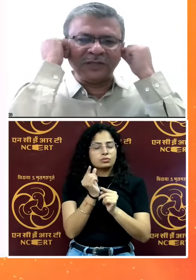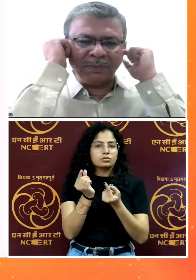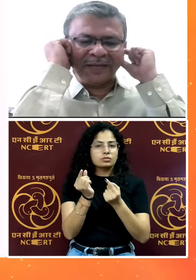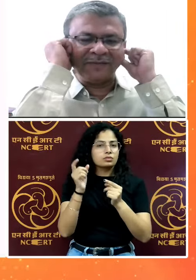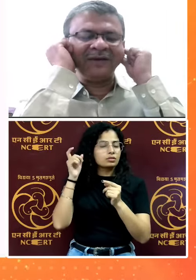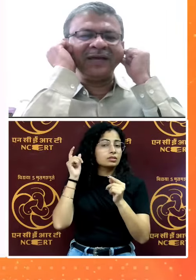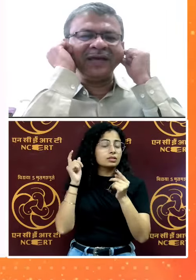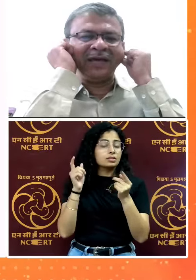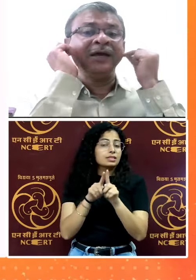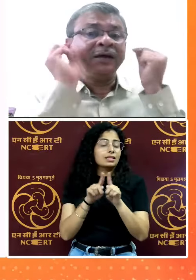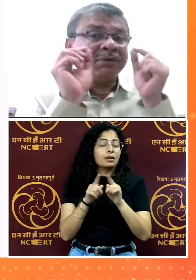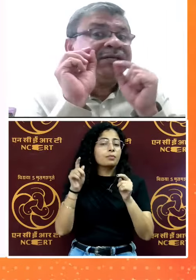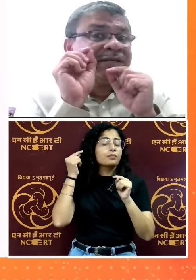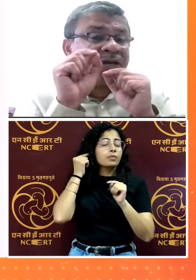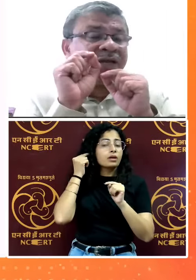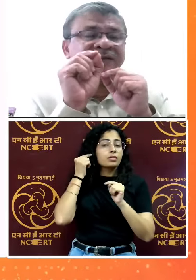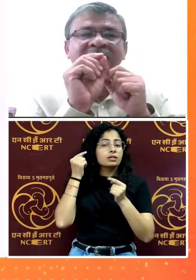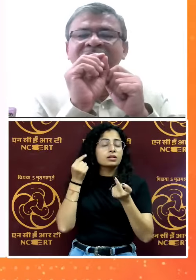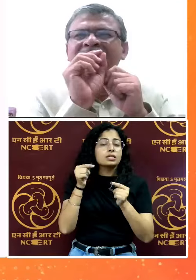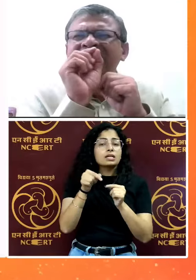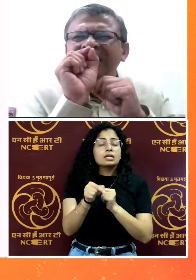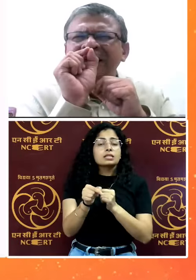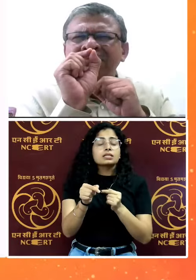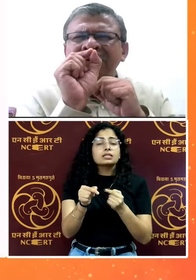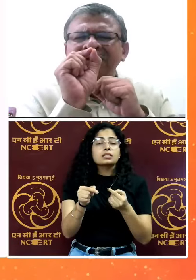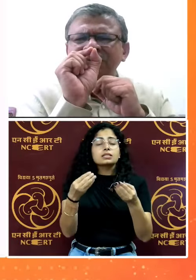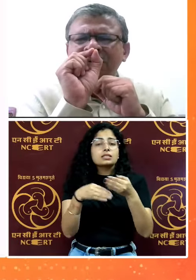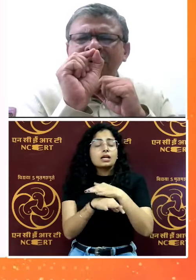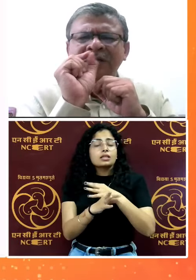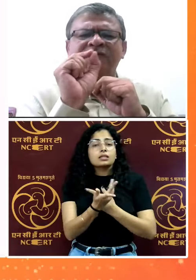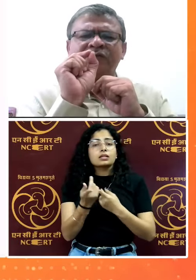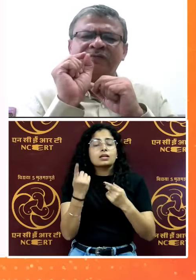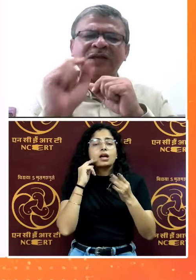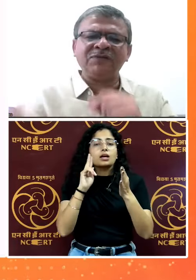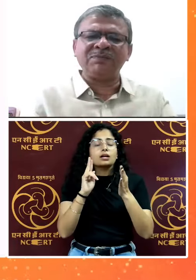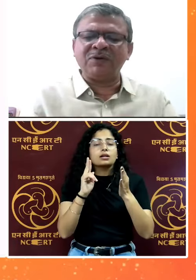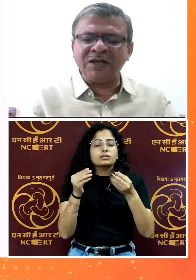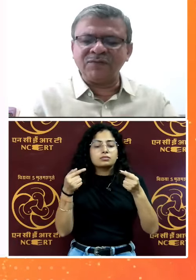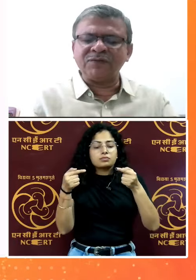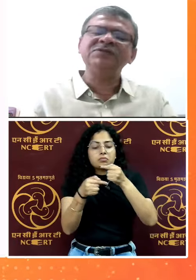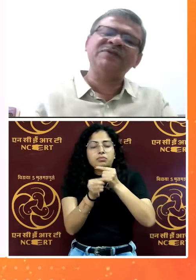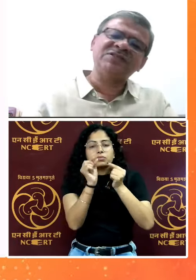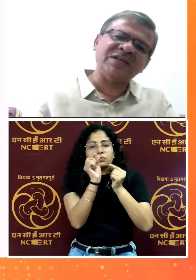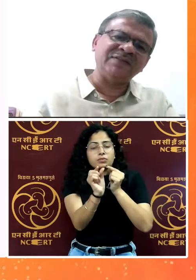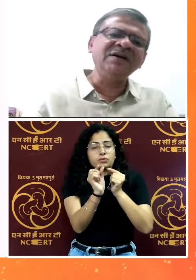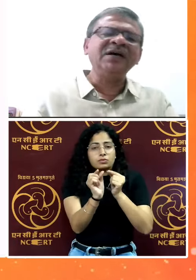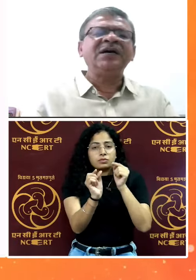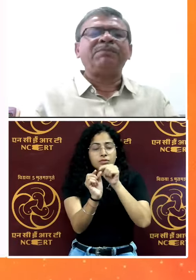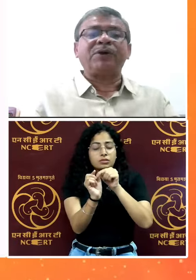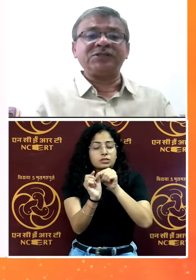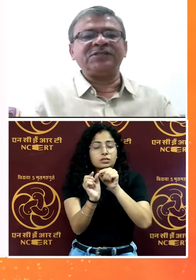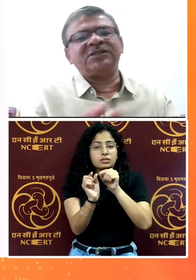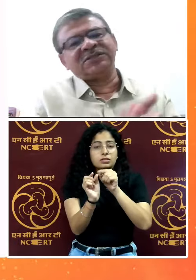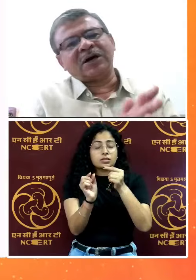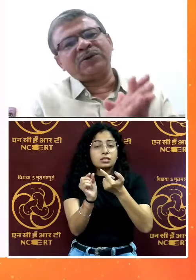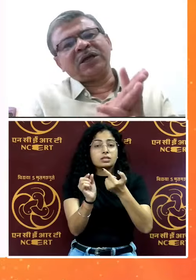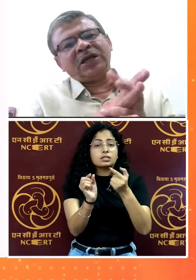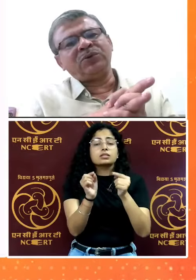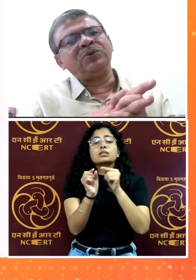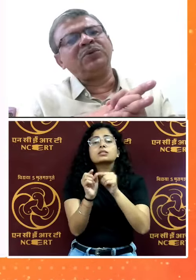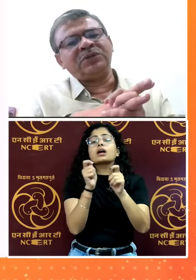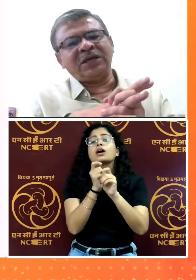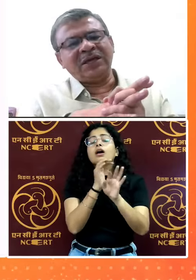earphones which are placed in the ear. But these hearing aids have got inbuilt small earphone, very small earphones, which take the processed